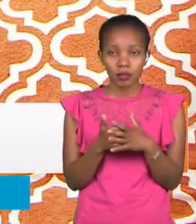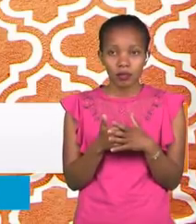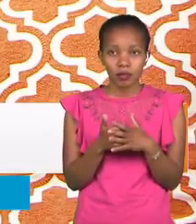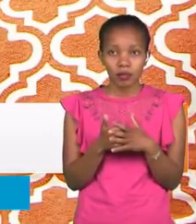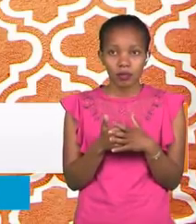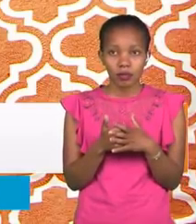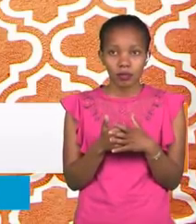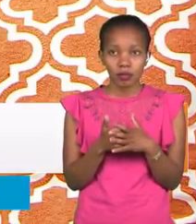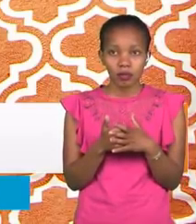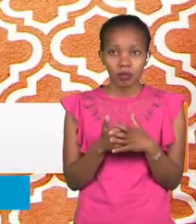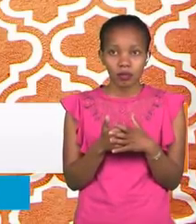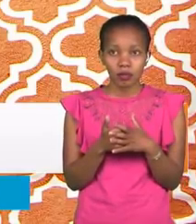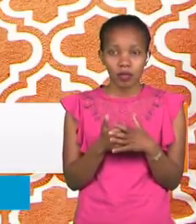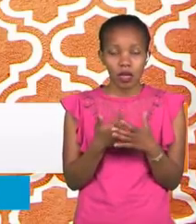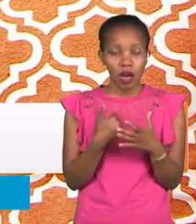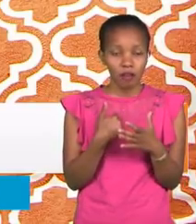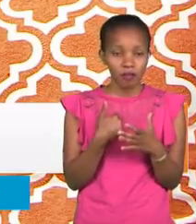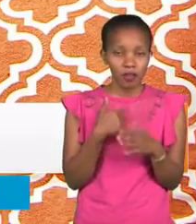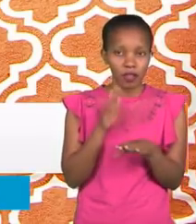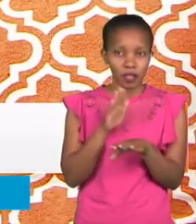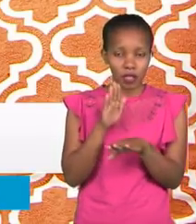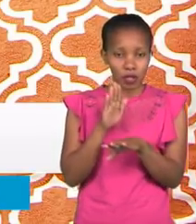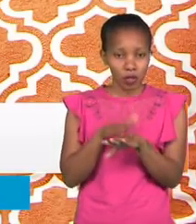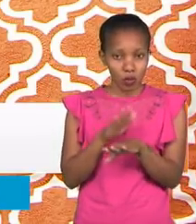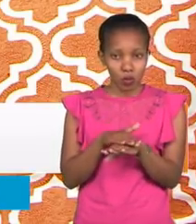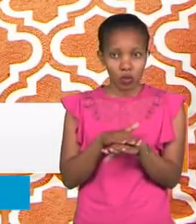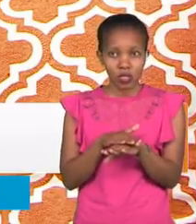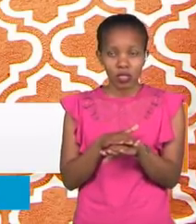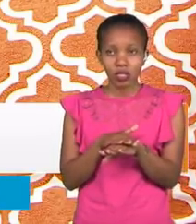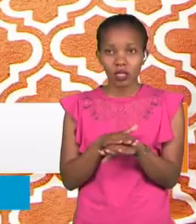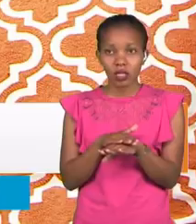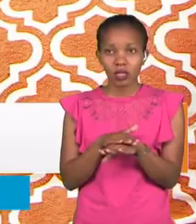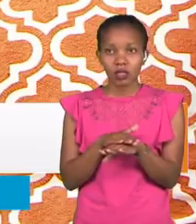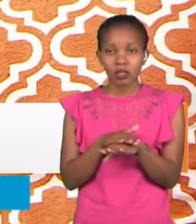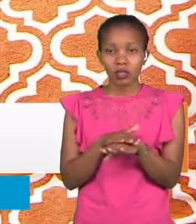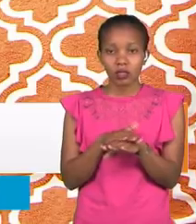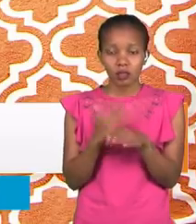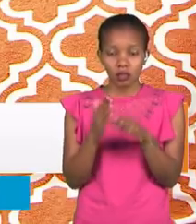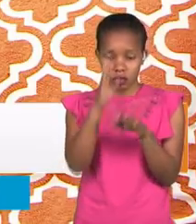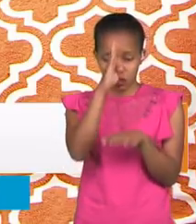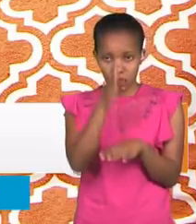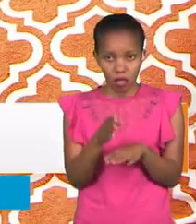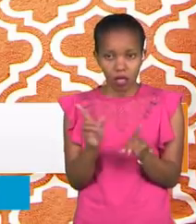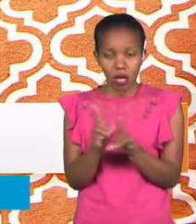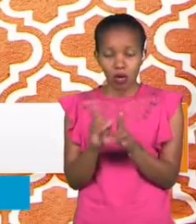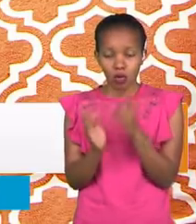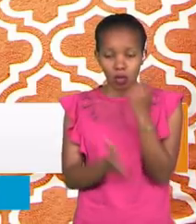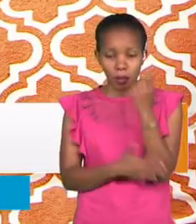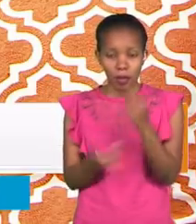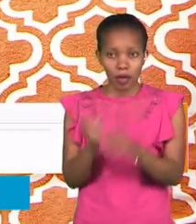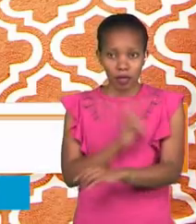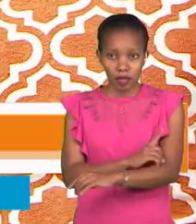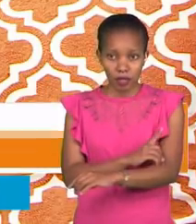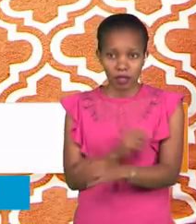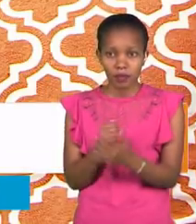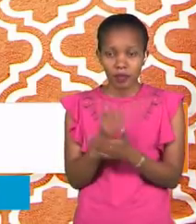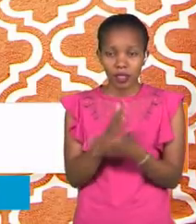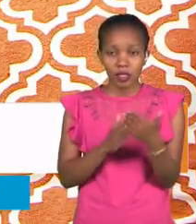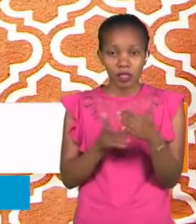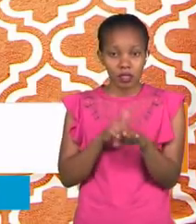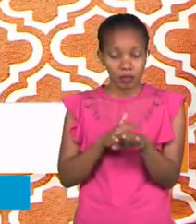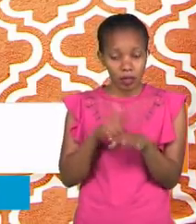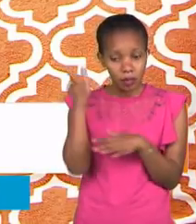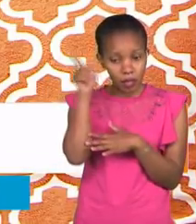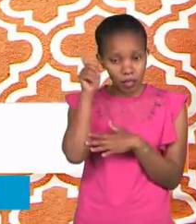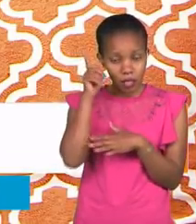know, Palm Sunday, and having the passion, the cross. Yeah. And I think when you take them in equal measure, and sometimes even listen